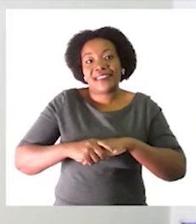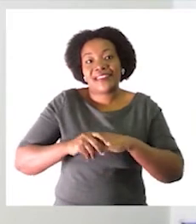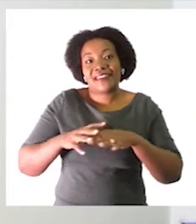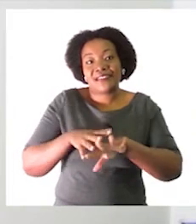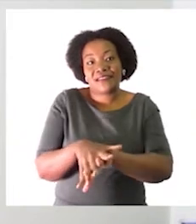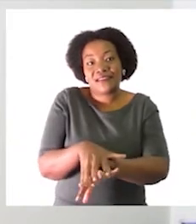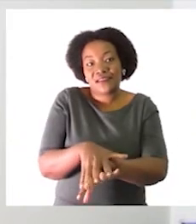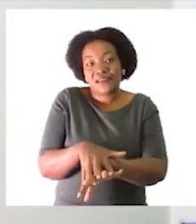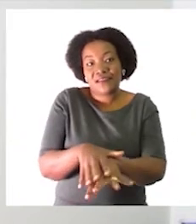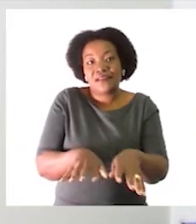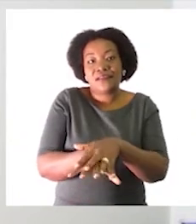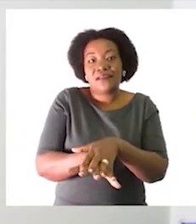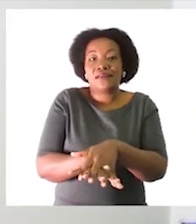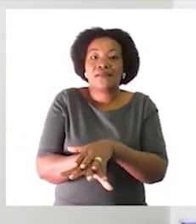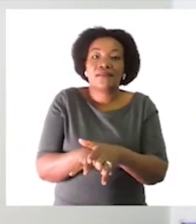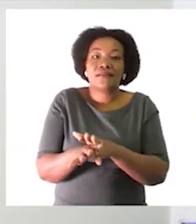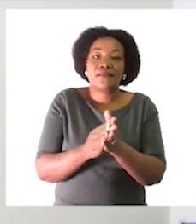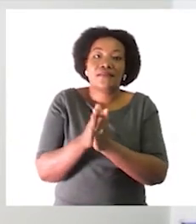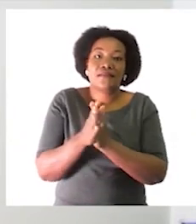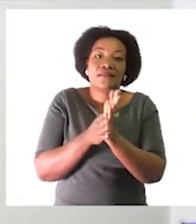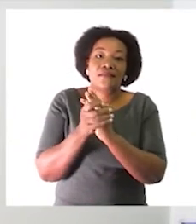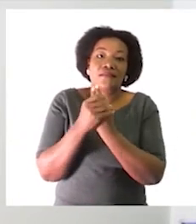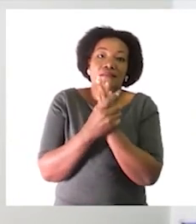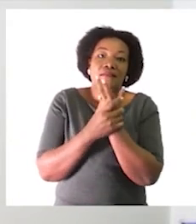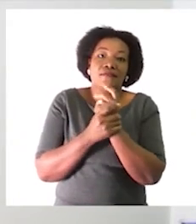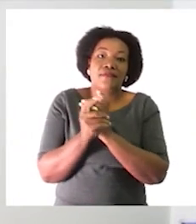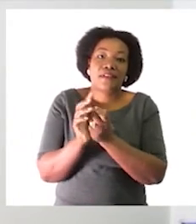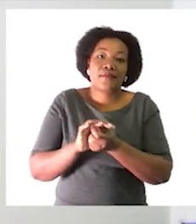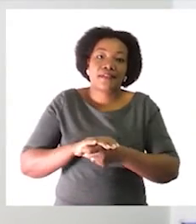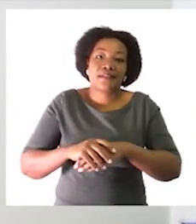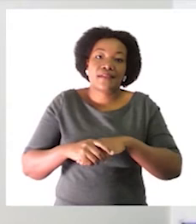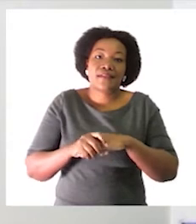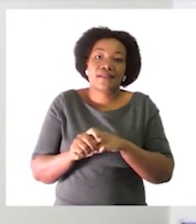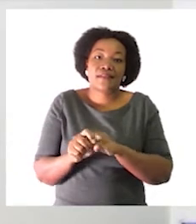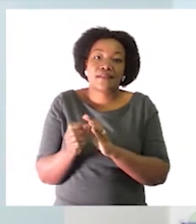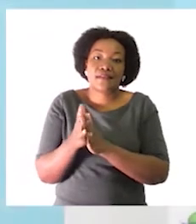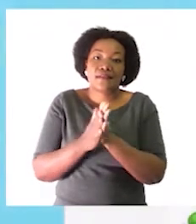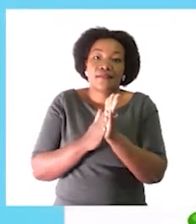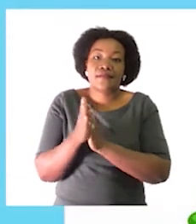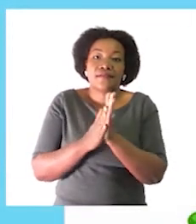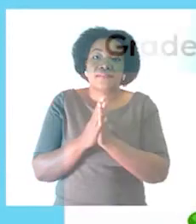between your fingers, as well as around your thumbs.